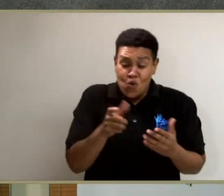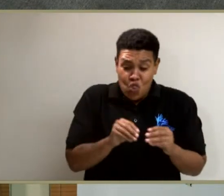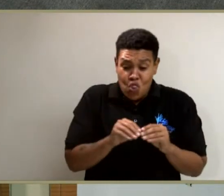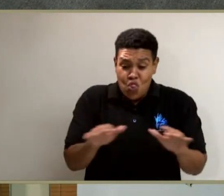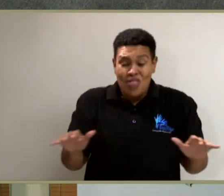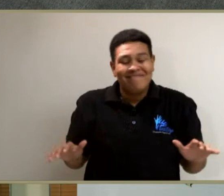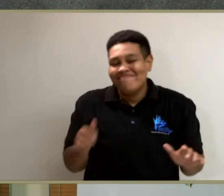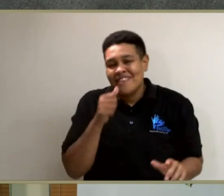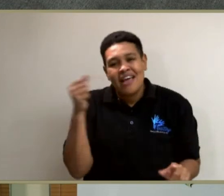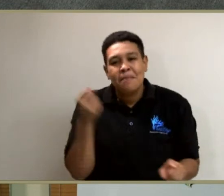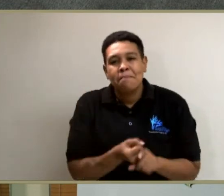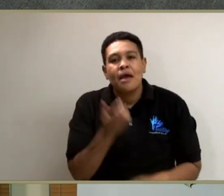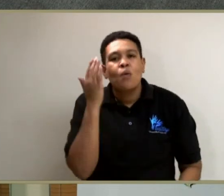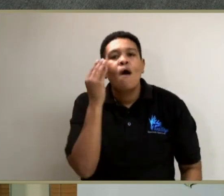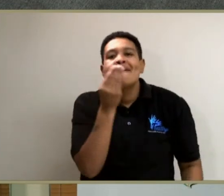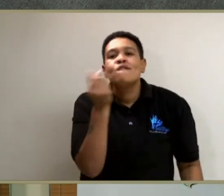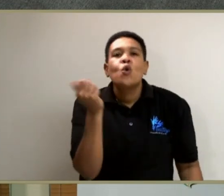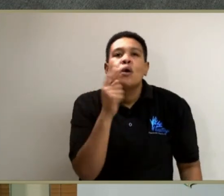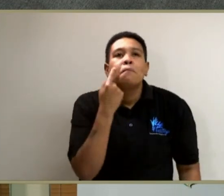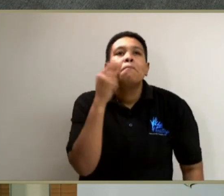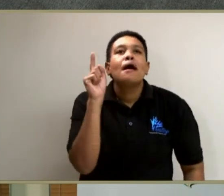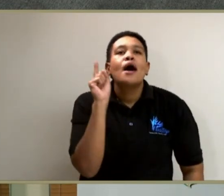transmission in country.